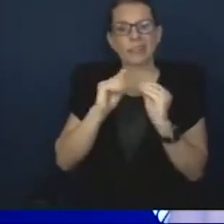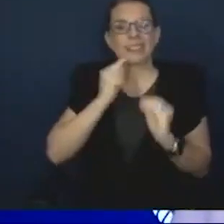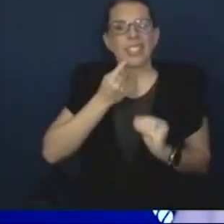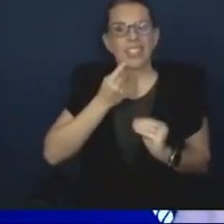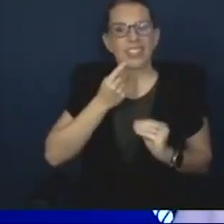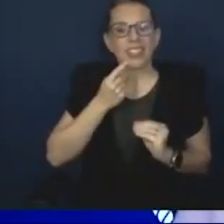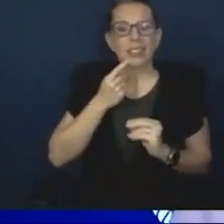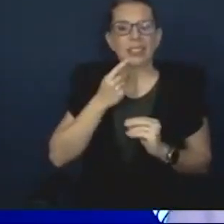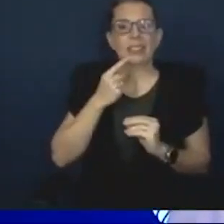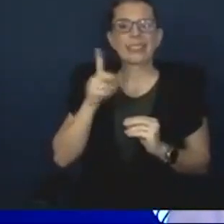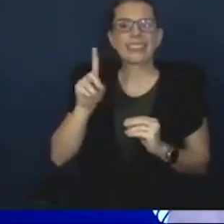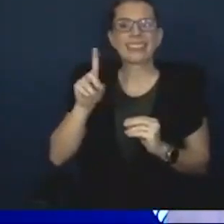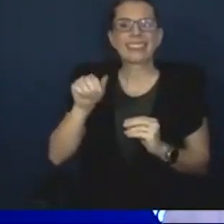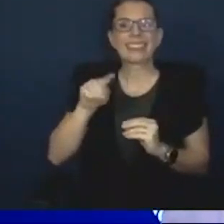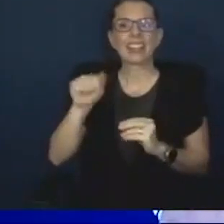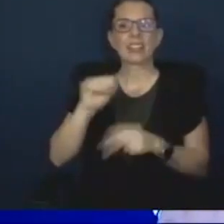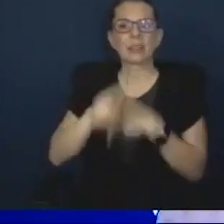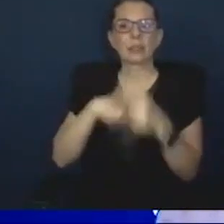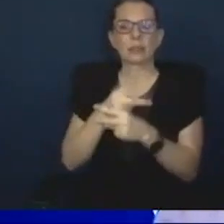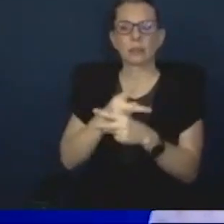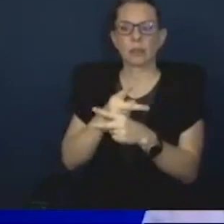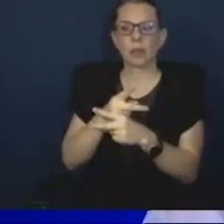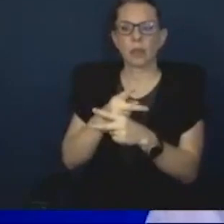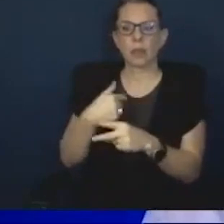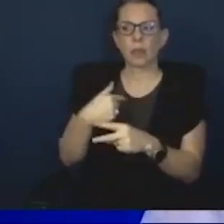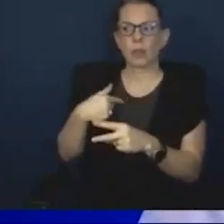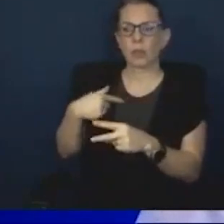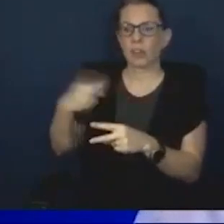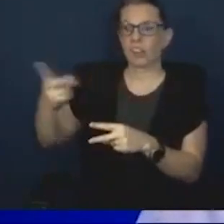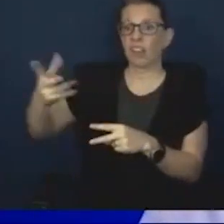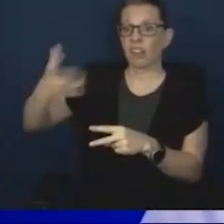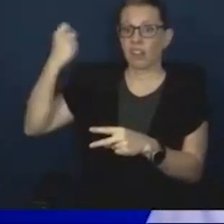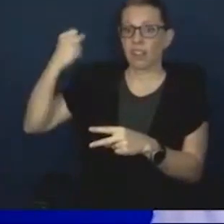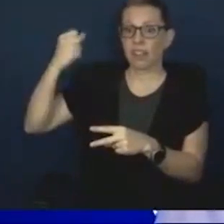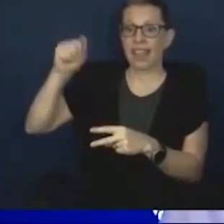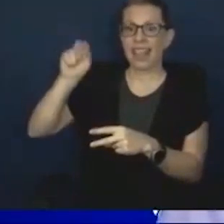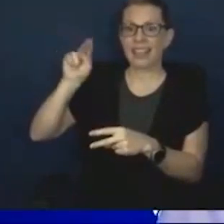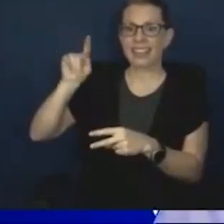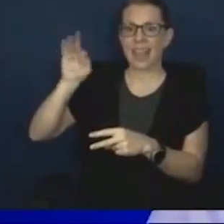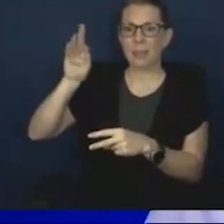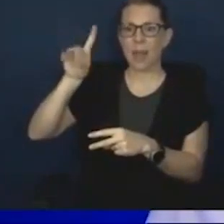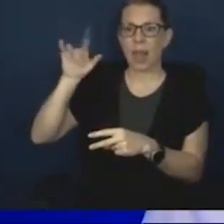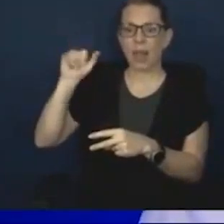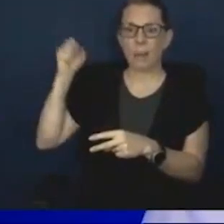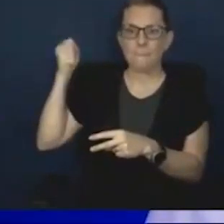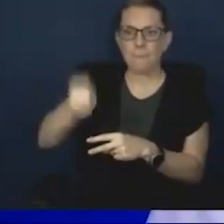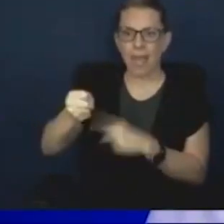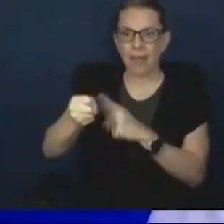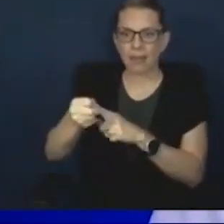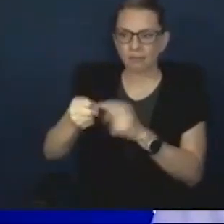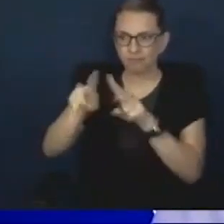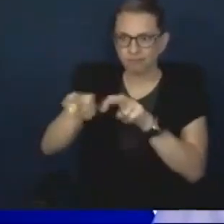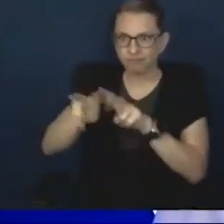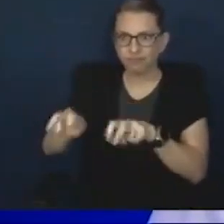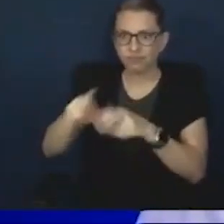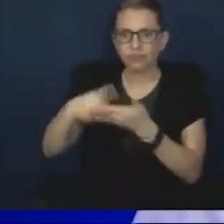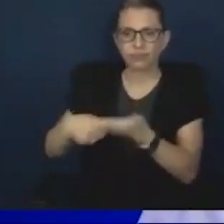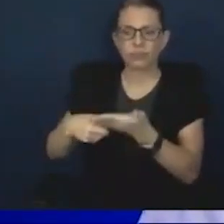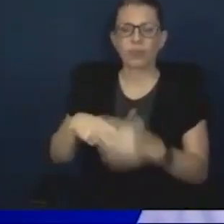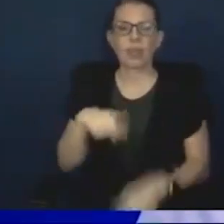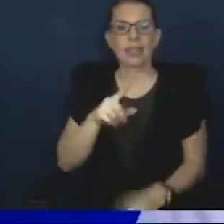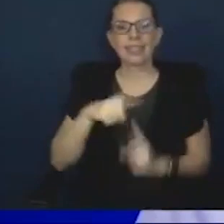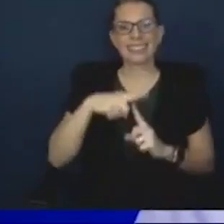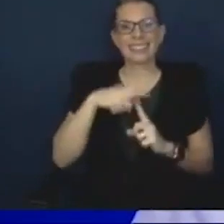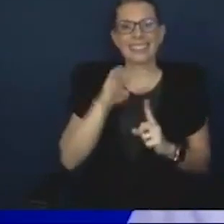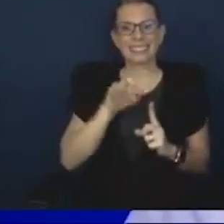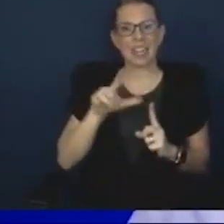to antibodies that were taken out of use with this. So it isn't all about the antibodies. There is the T cells as well. And just